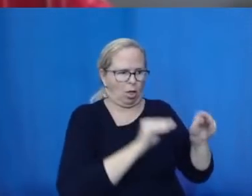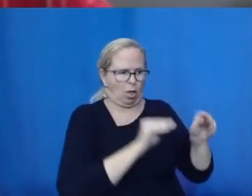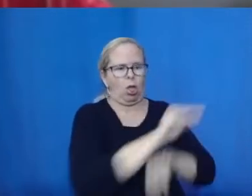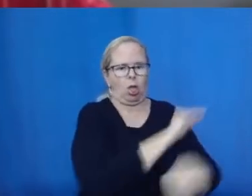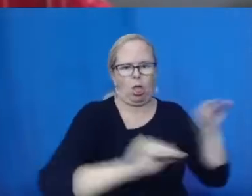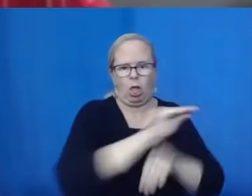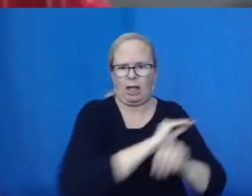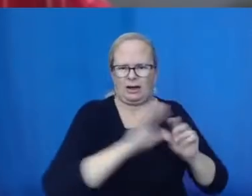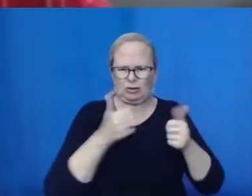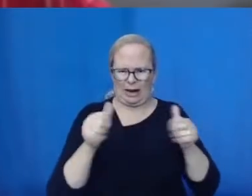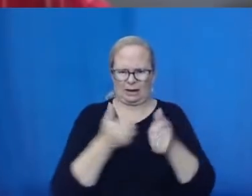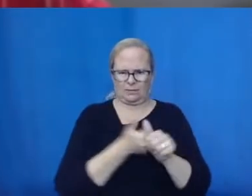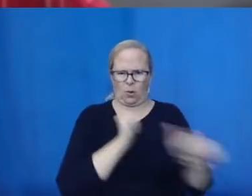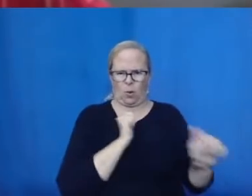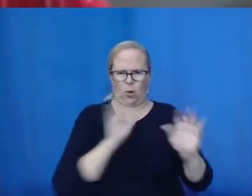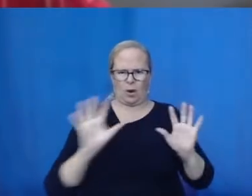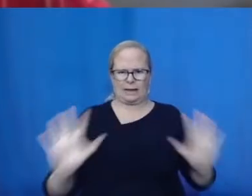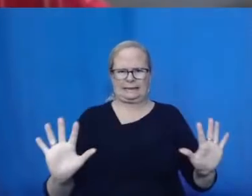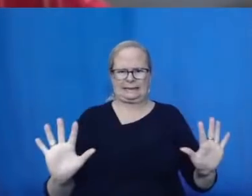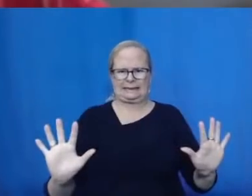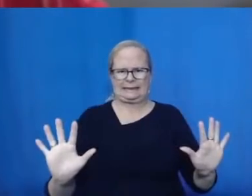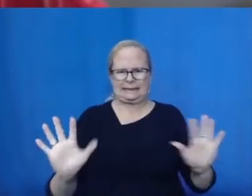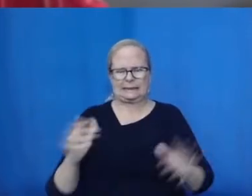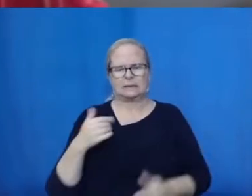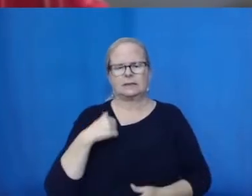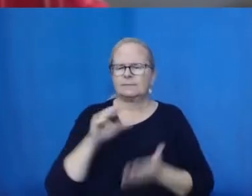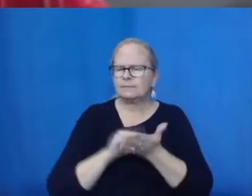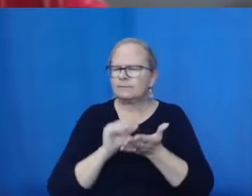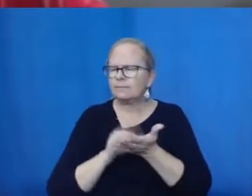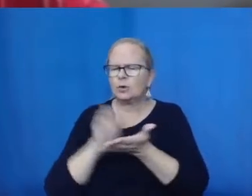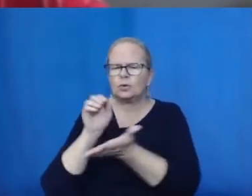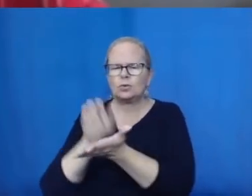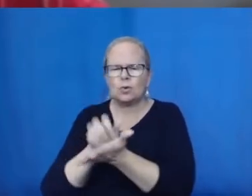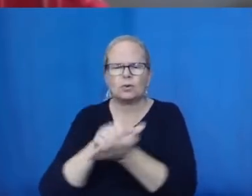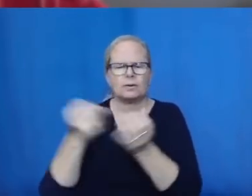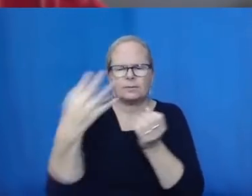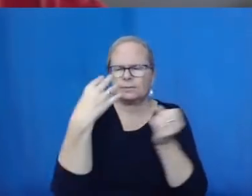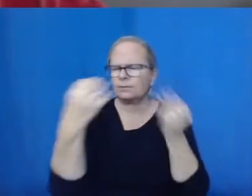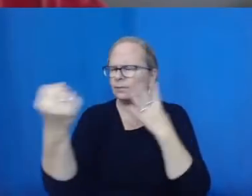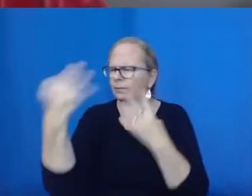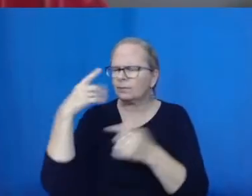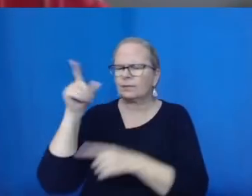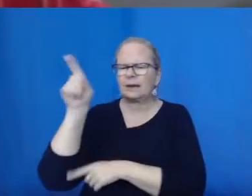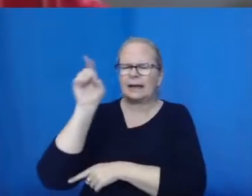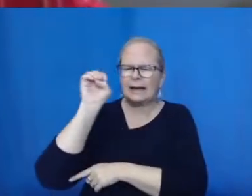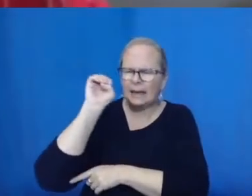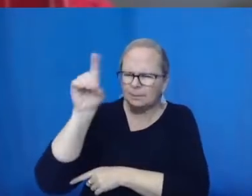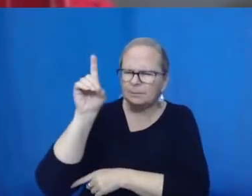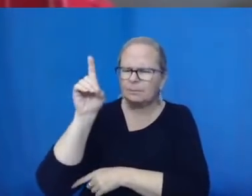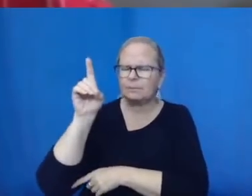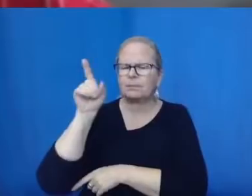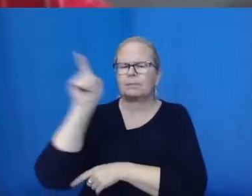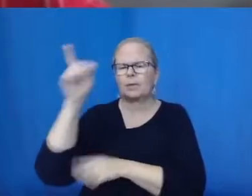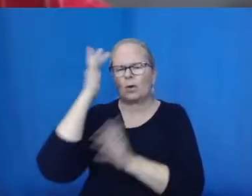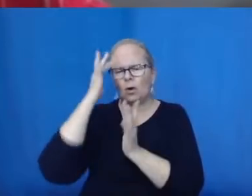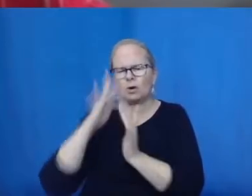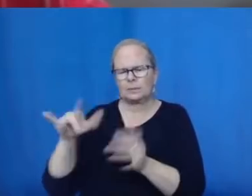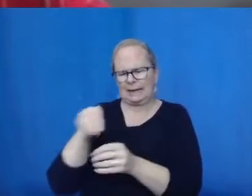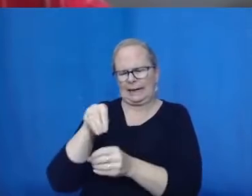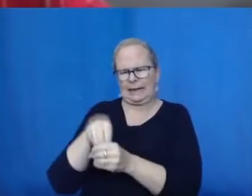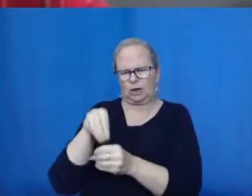hospital, who's been working with a number of teams to offload ICU by